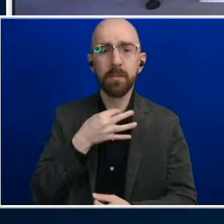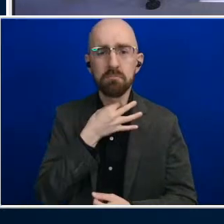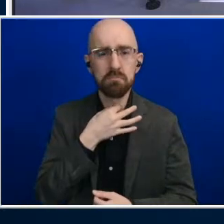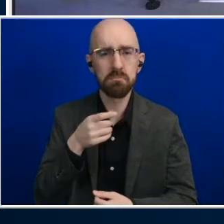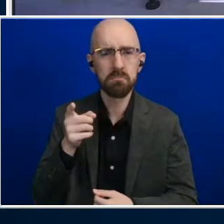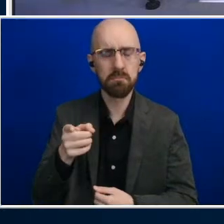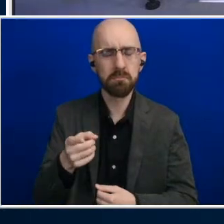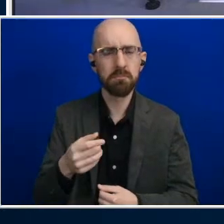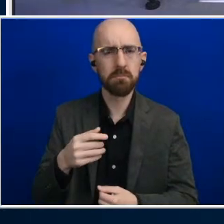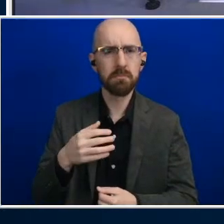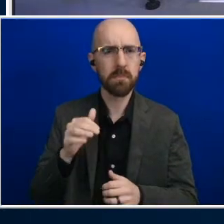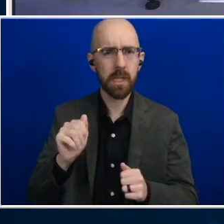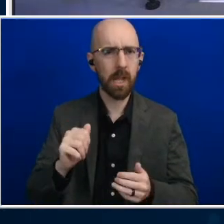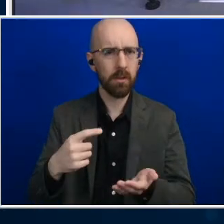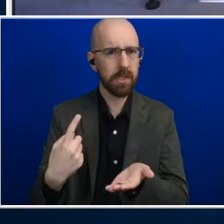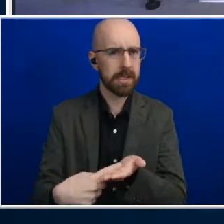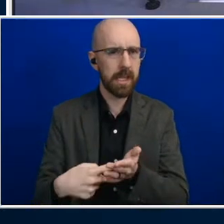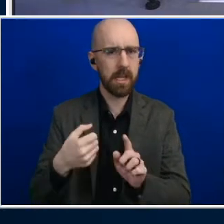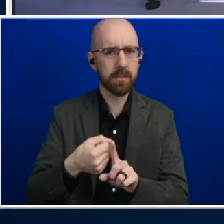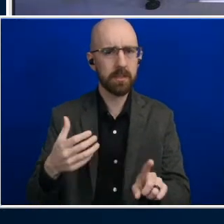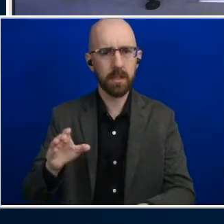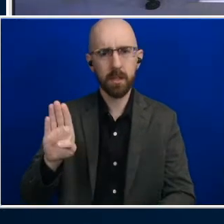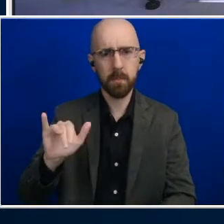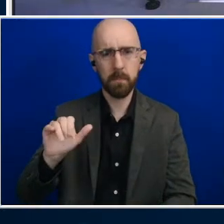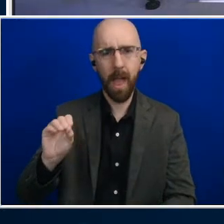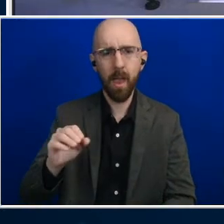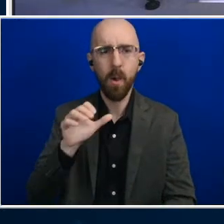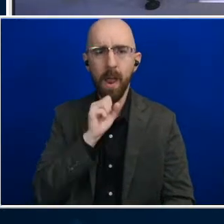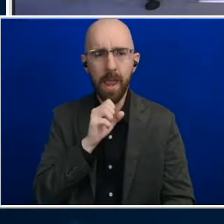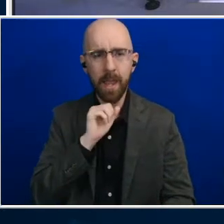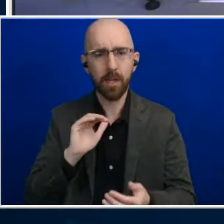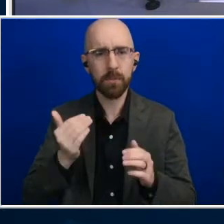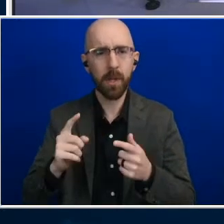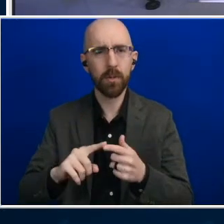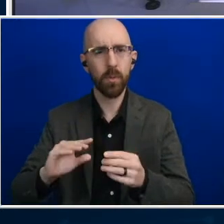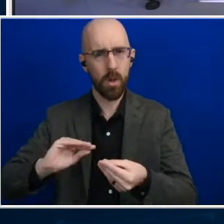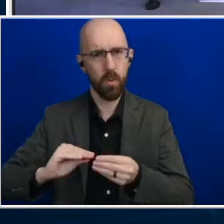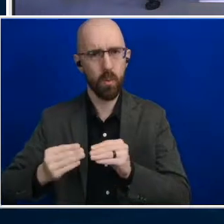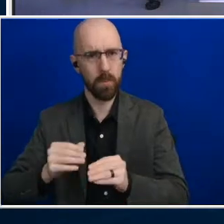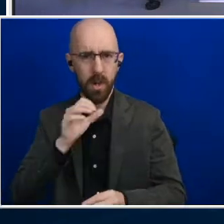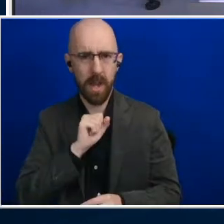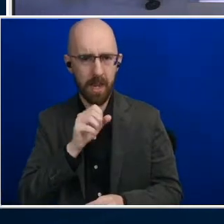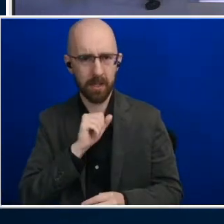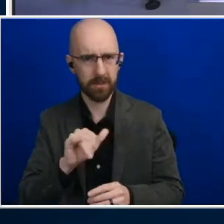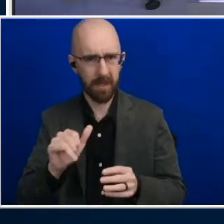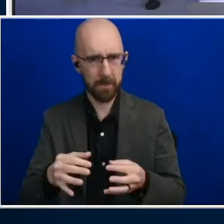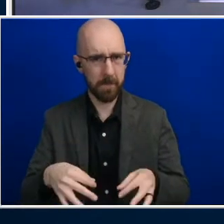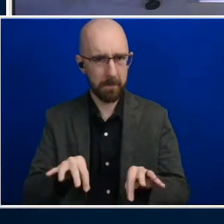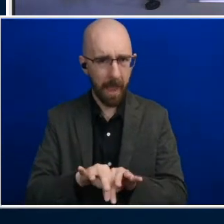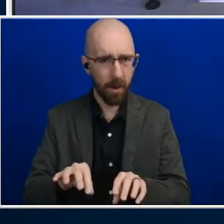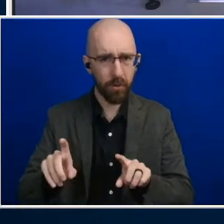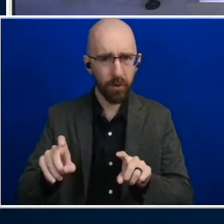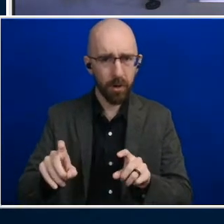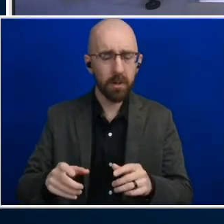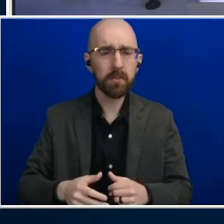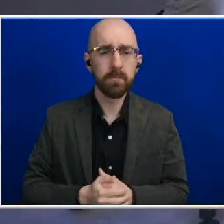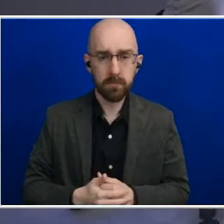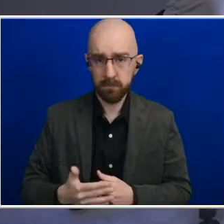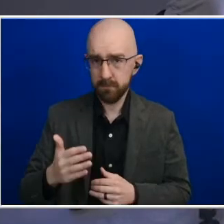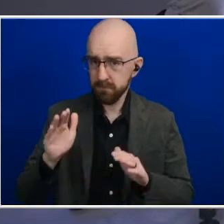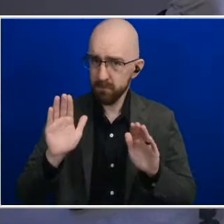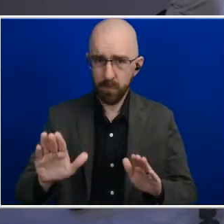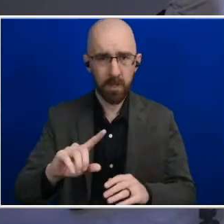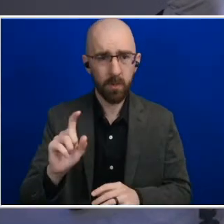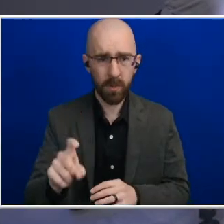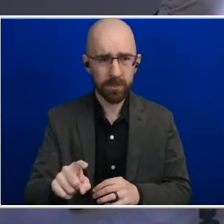dive a little deeper into biological age versus numerical age, and does that matter? Oh, that's a great question. Well, it really talks about